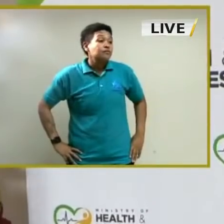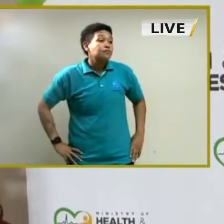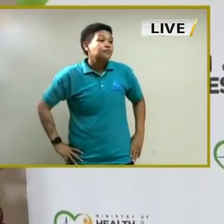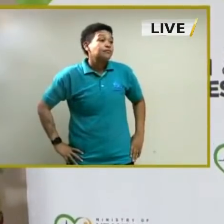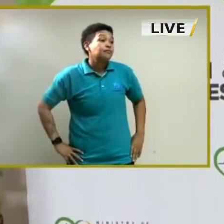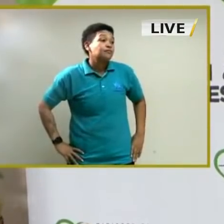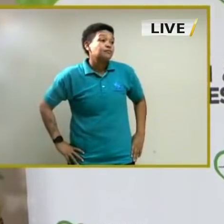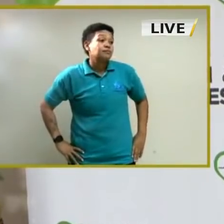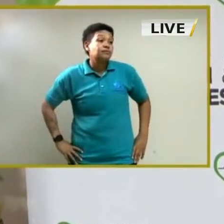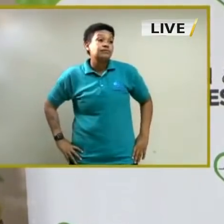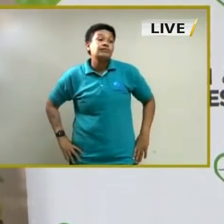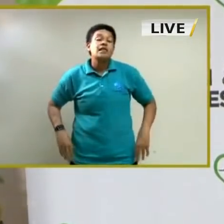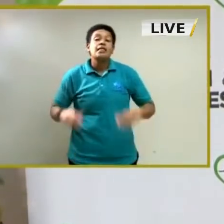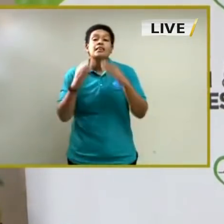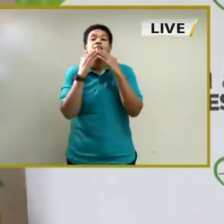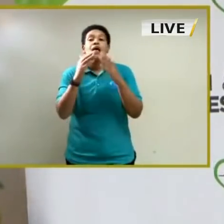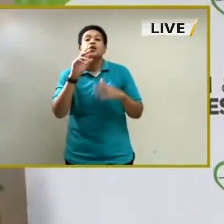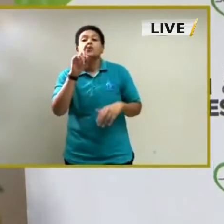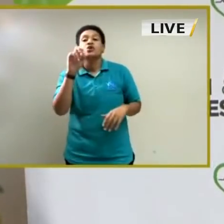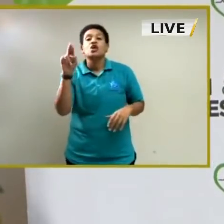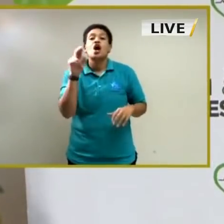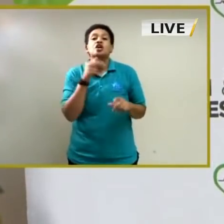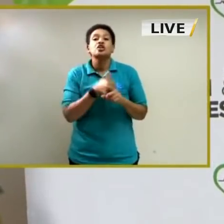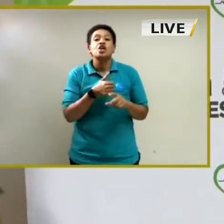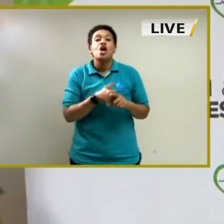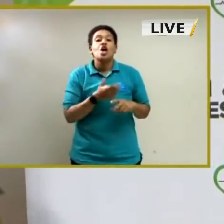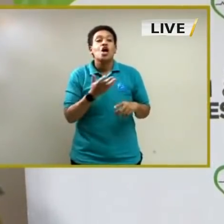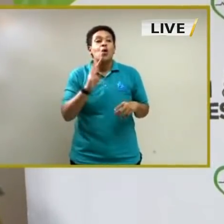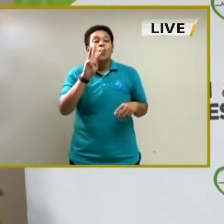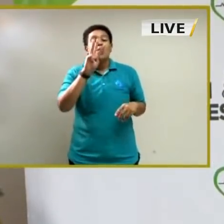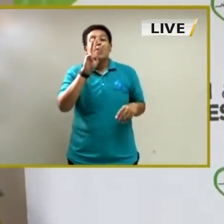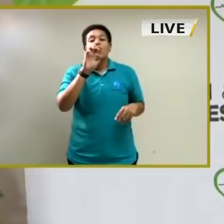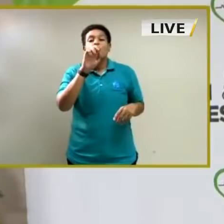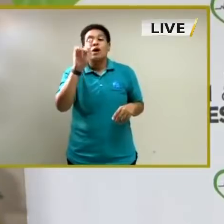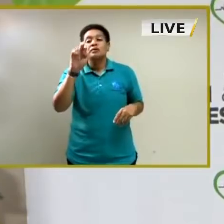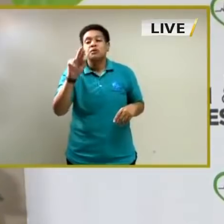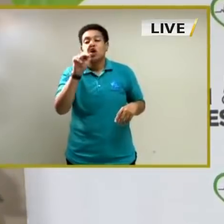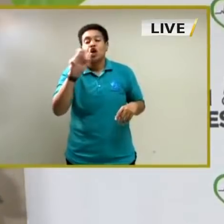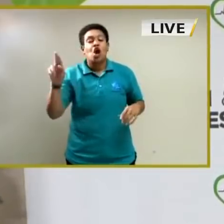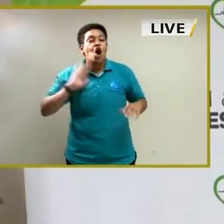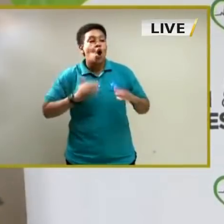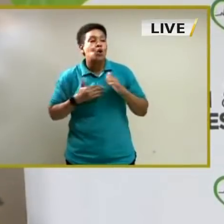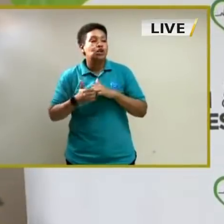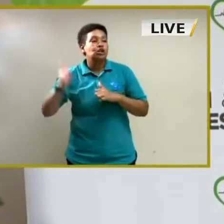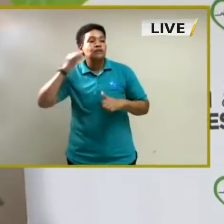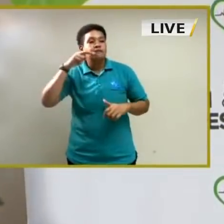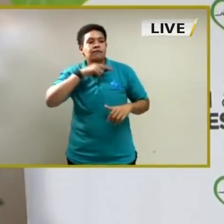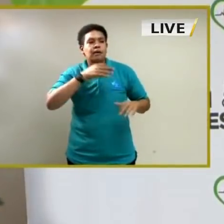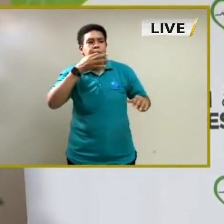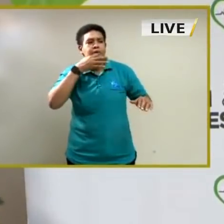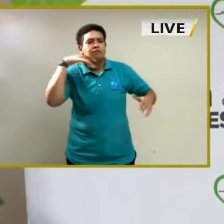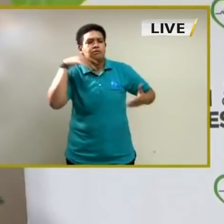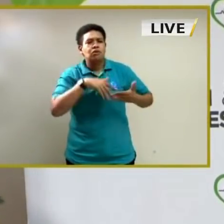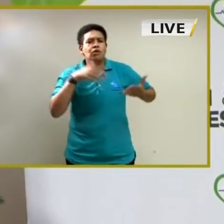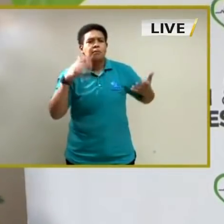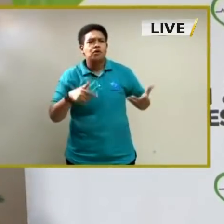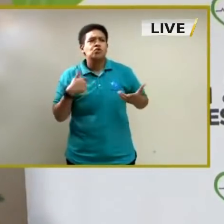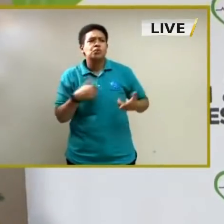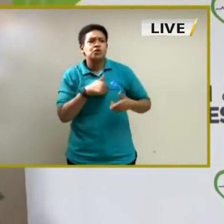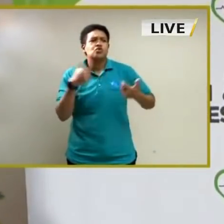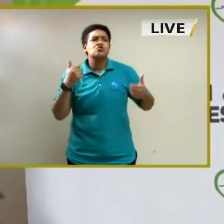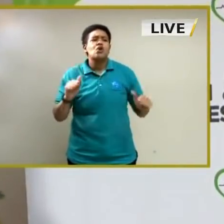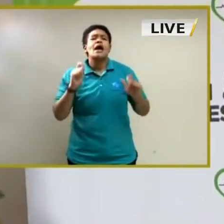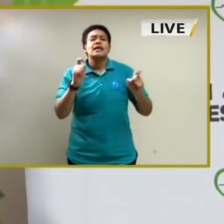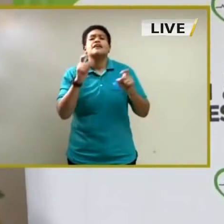Thank you very much, Dr. Webster-Carr, our Chief Epidemiologist. So we try to